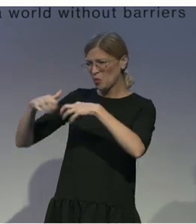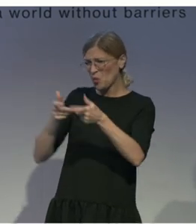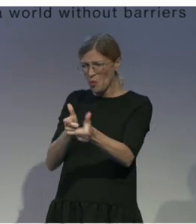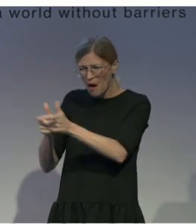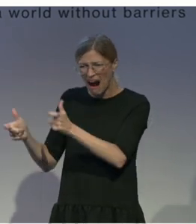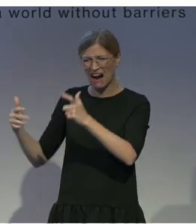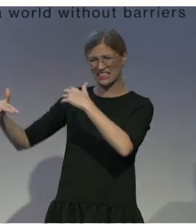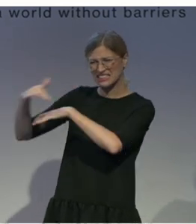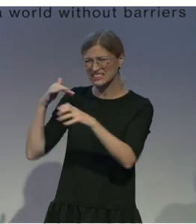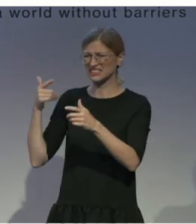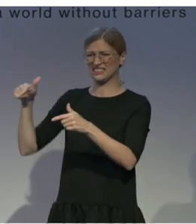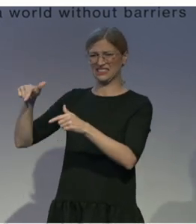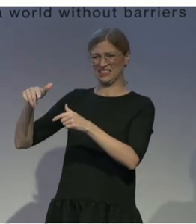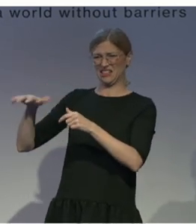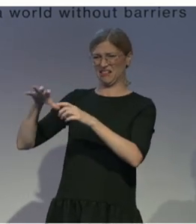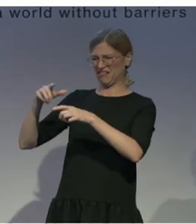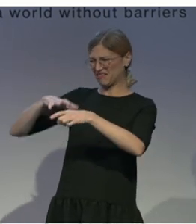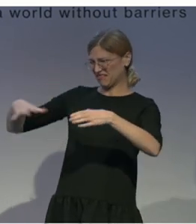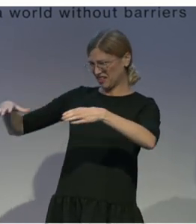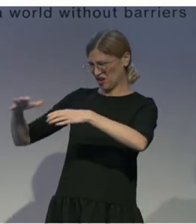landmine survivors.